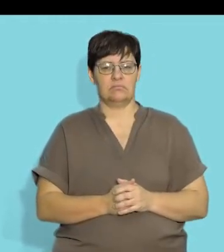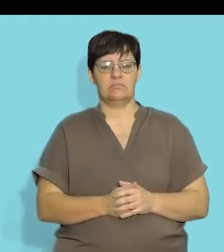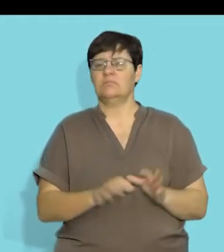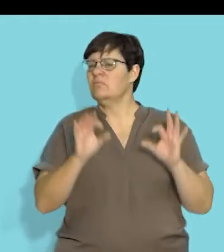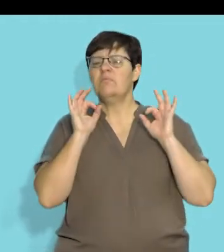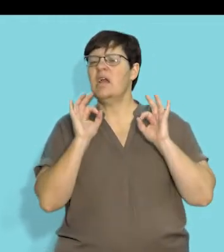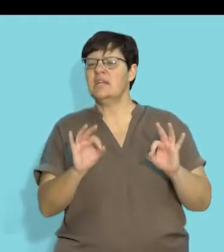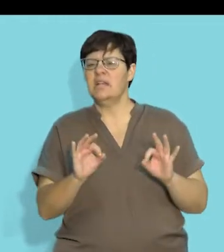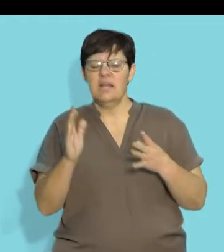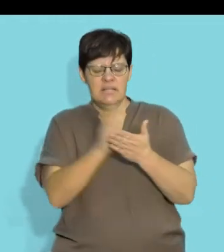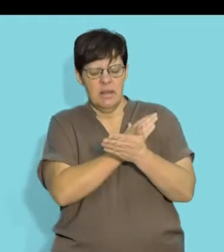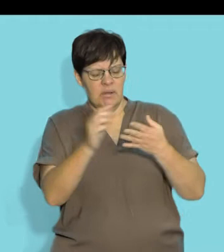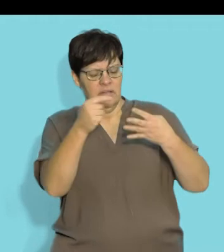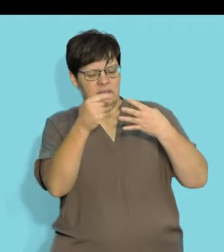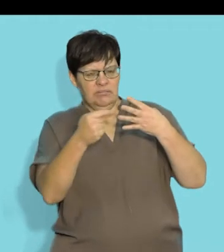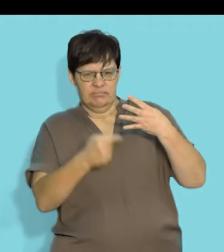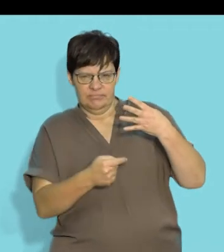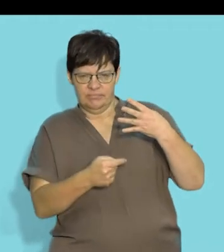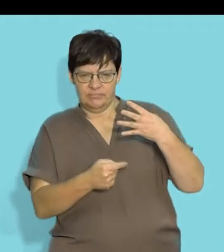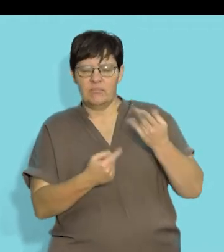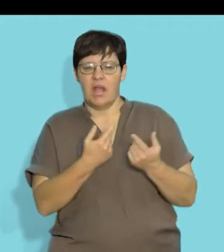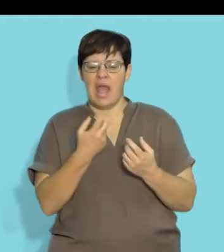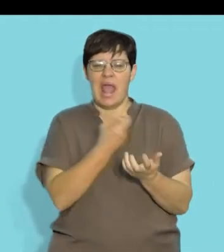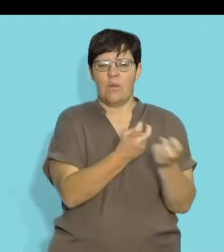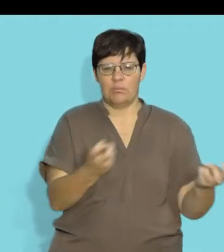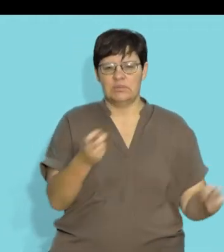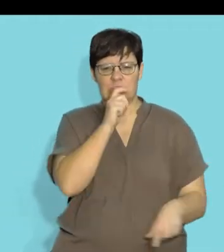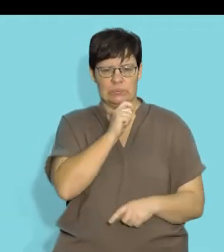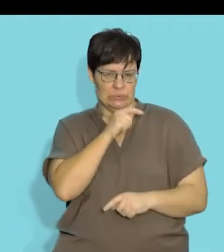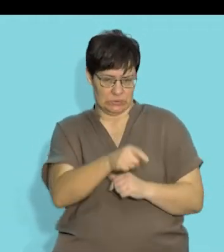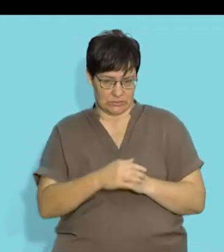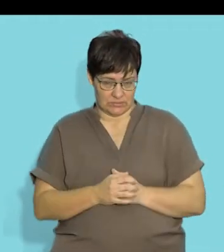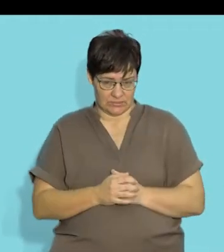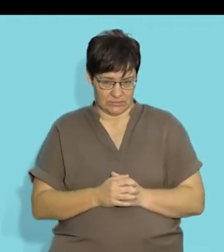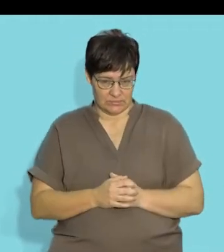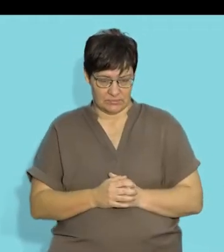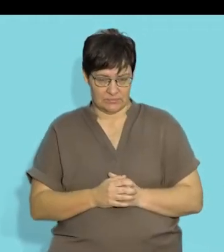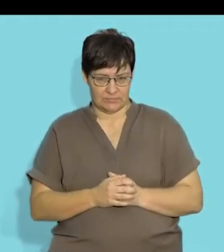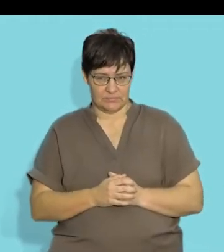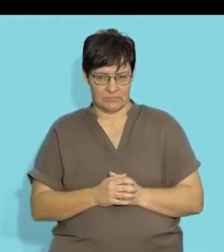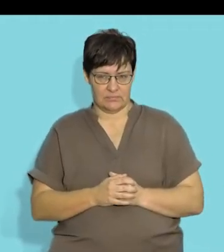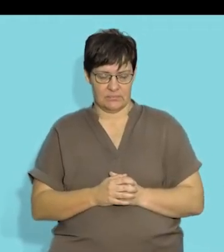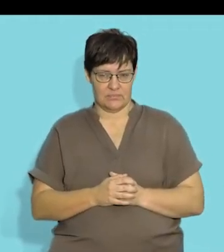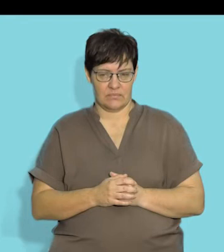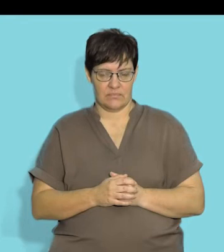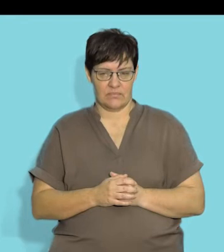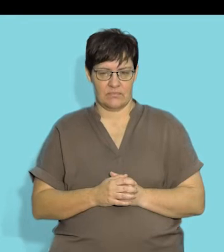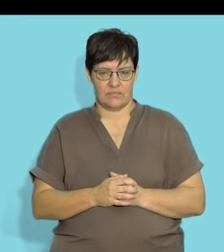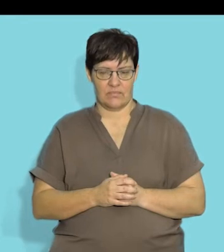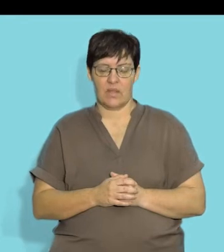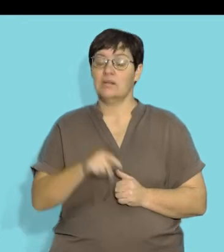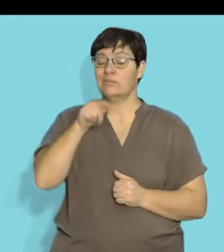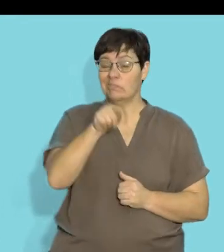what exactly are some of the apparatus or equipment actually involved in